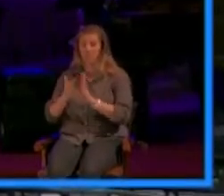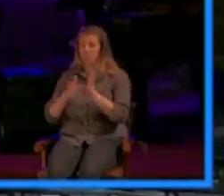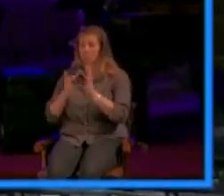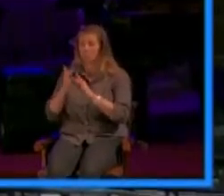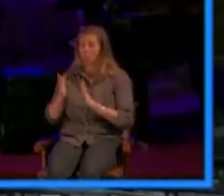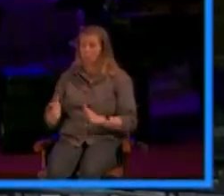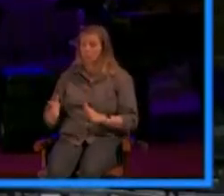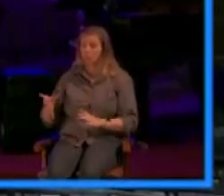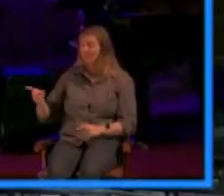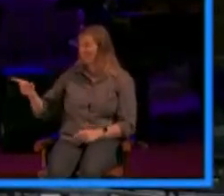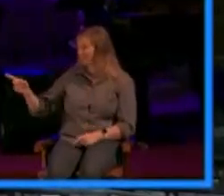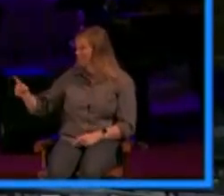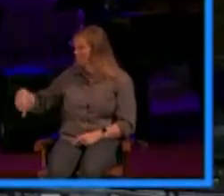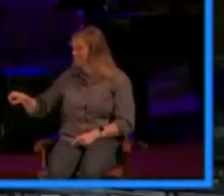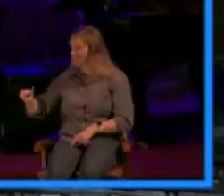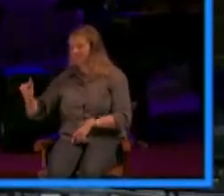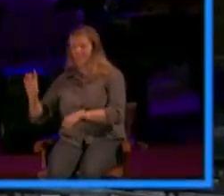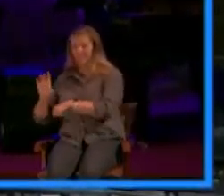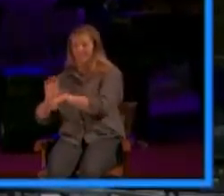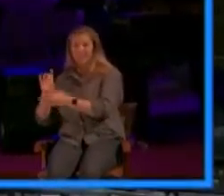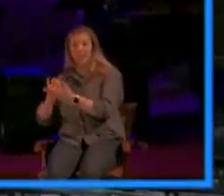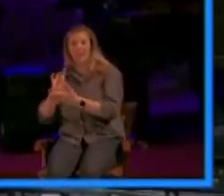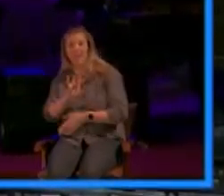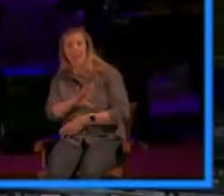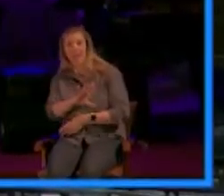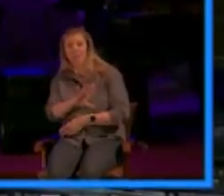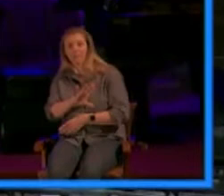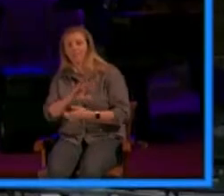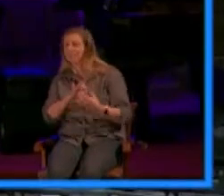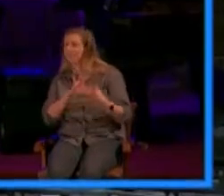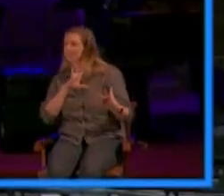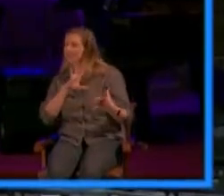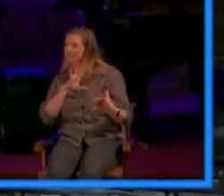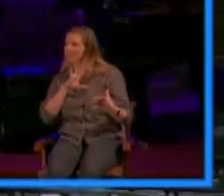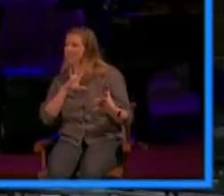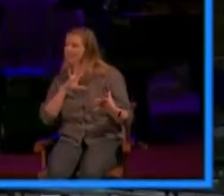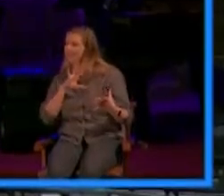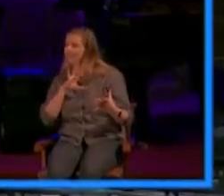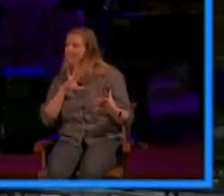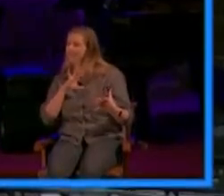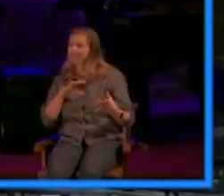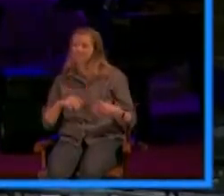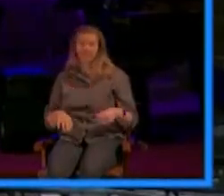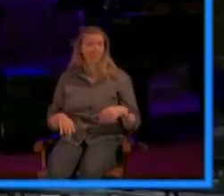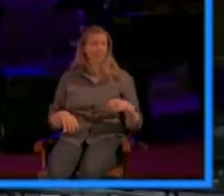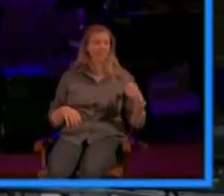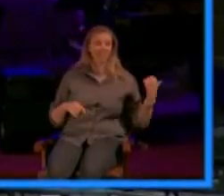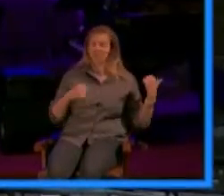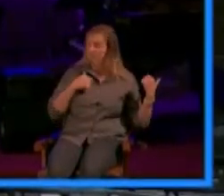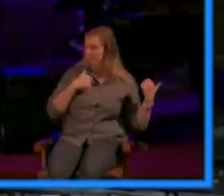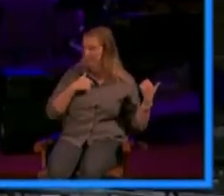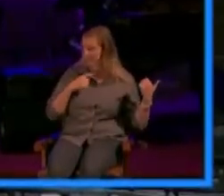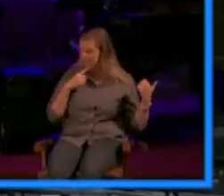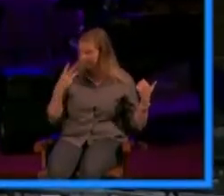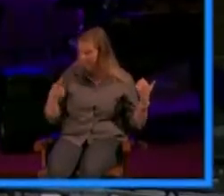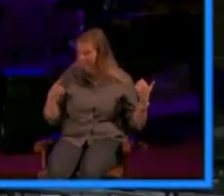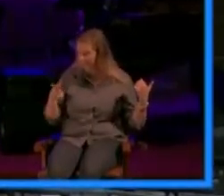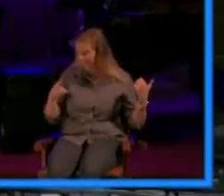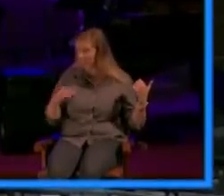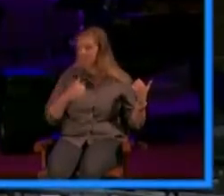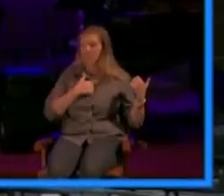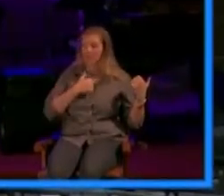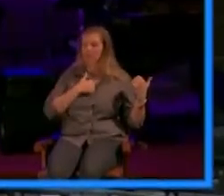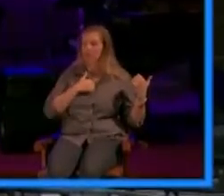I was saved when I was a little boy, but I started growing in my faith when I was about 16 years of age. And when I really became serious about